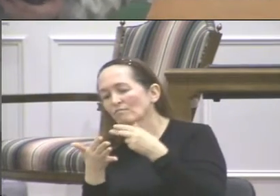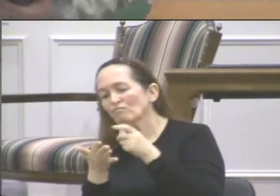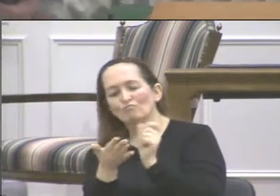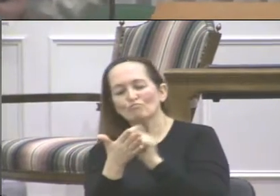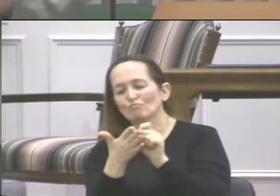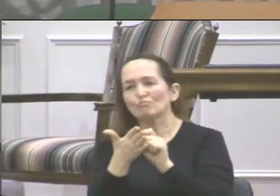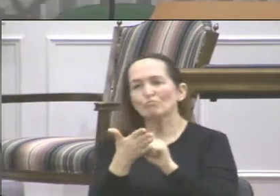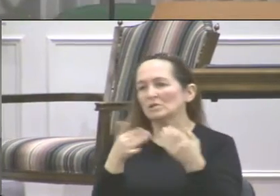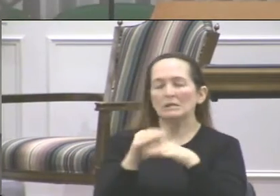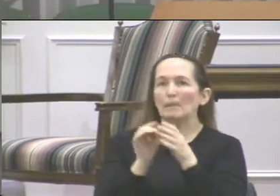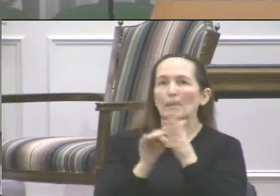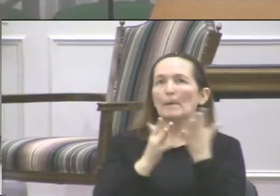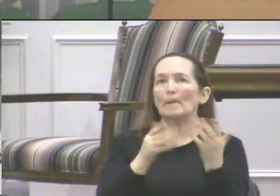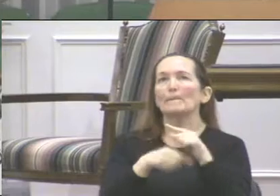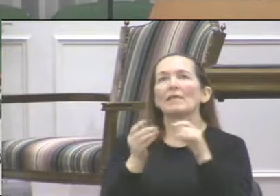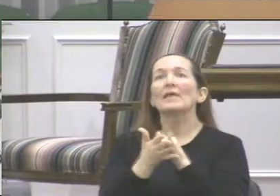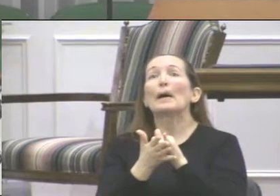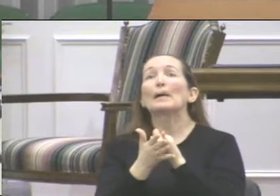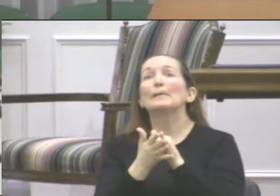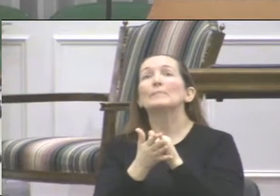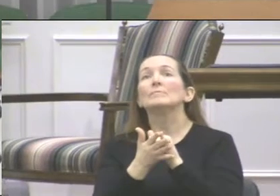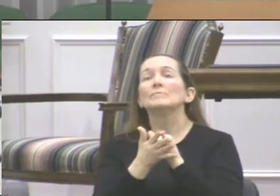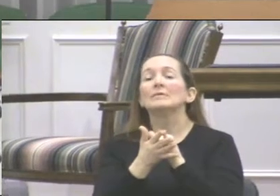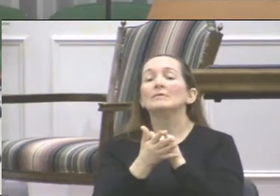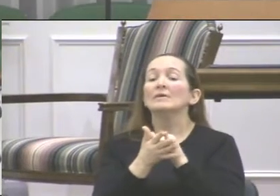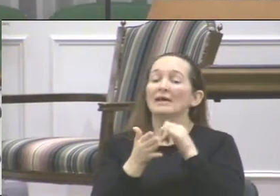that God had called Terah to leave.